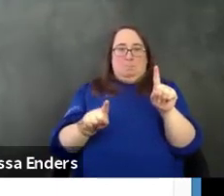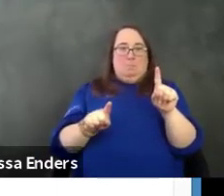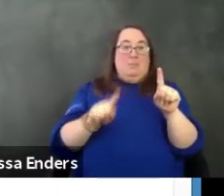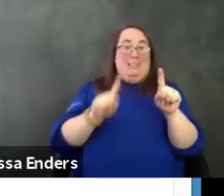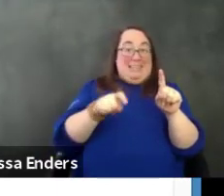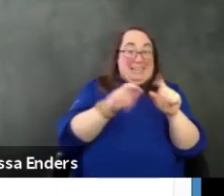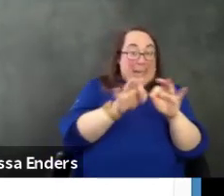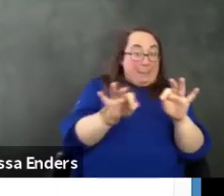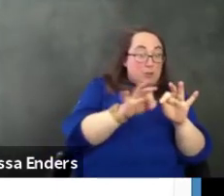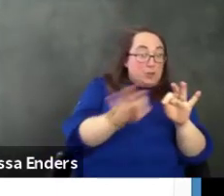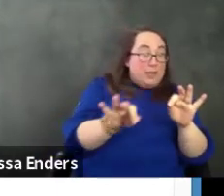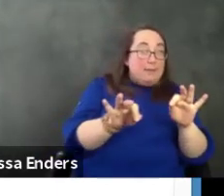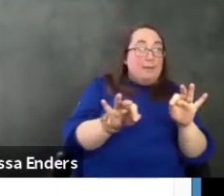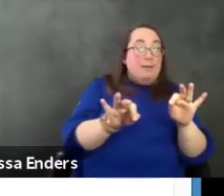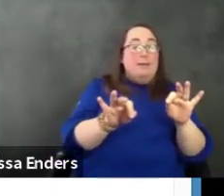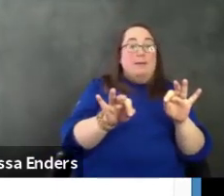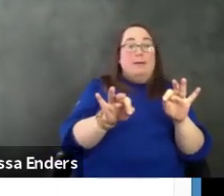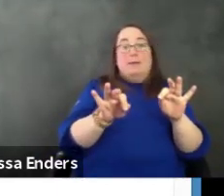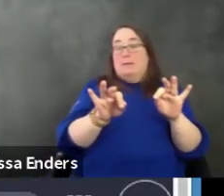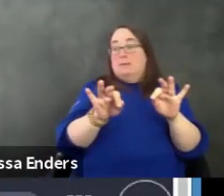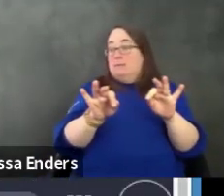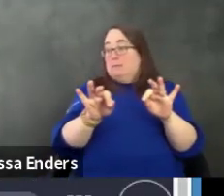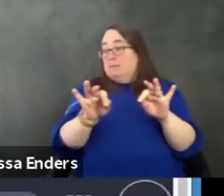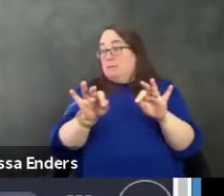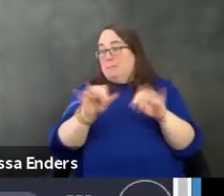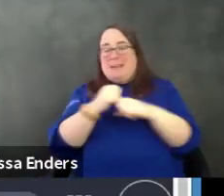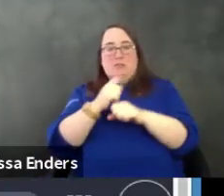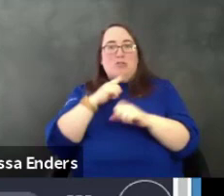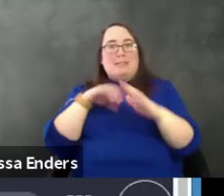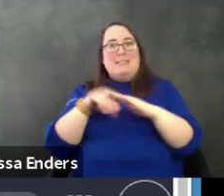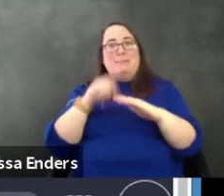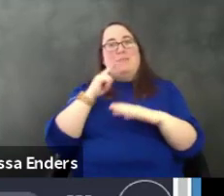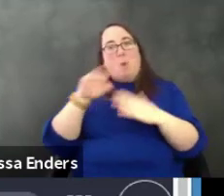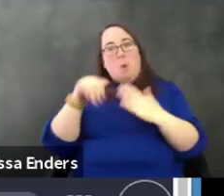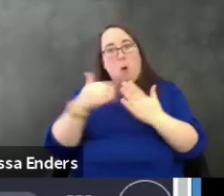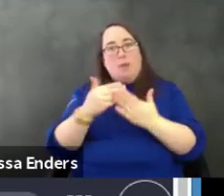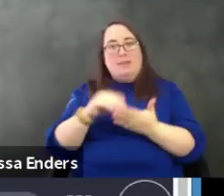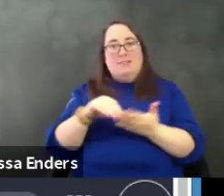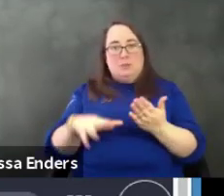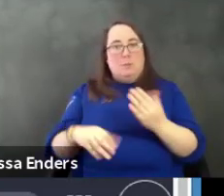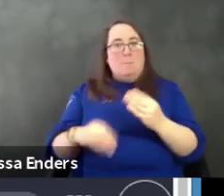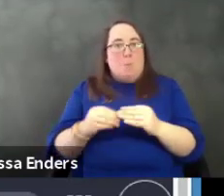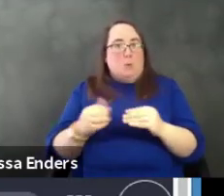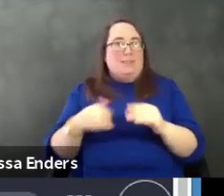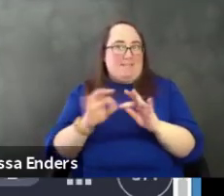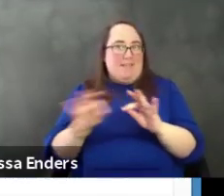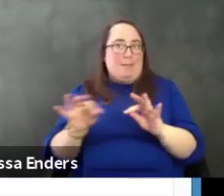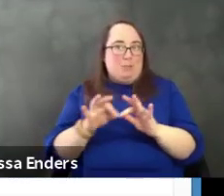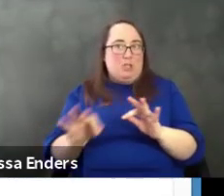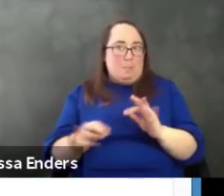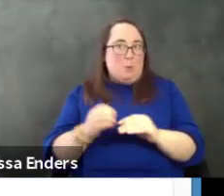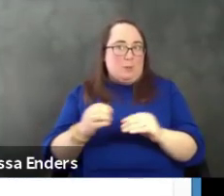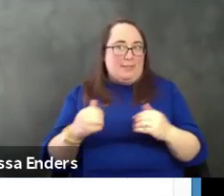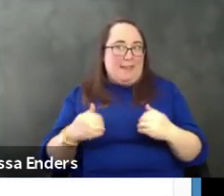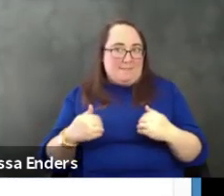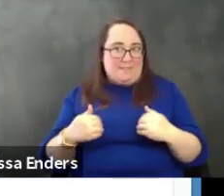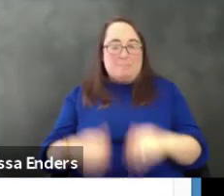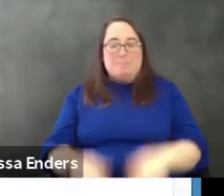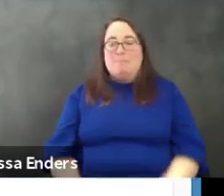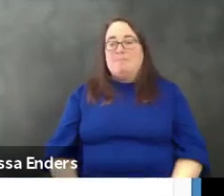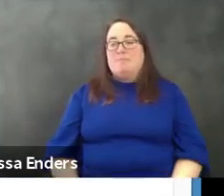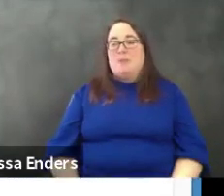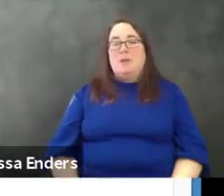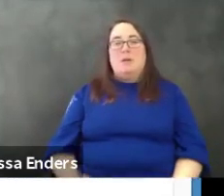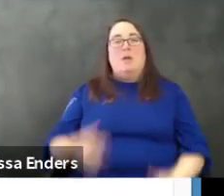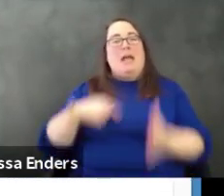captioning? I want to make sure that it's as accessible to all of my students, and most of the videos do have that, okay? And I can drill down,